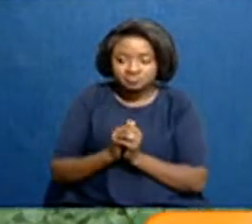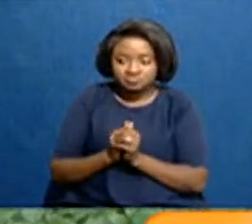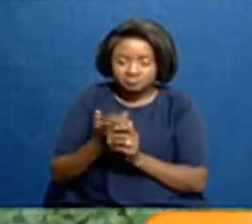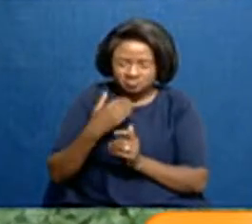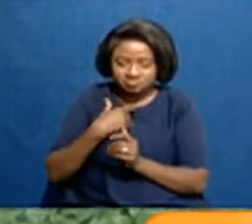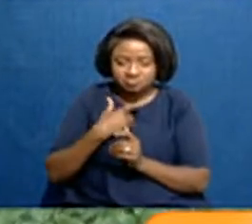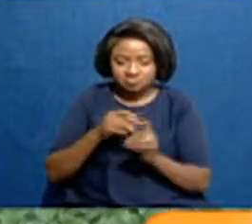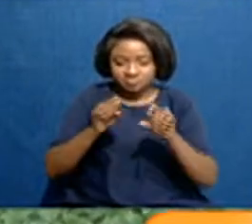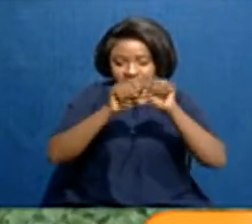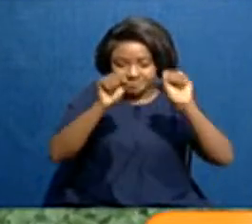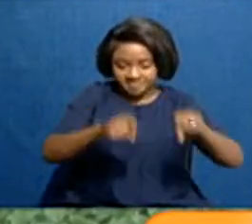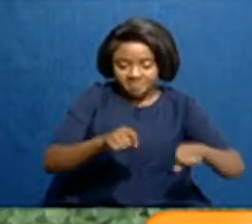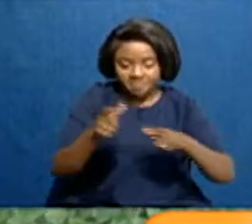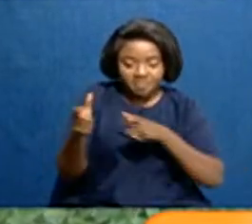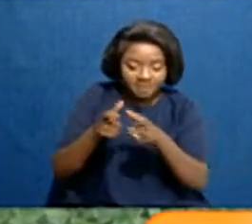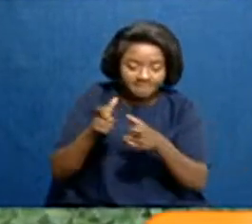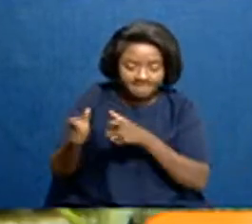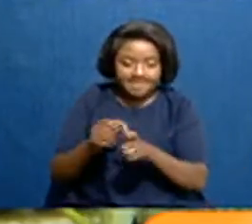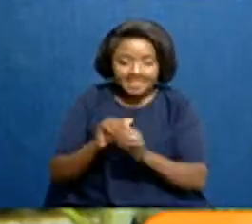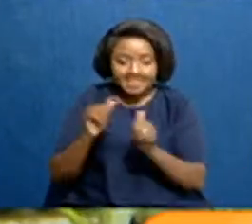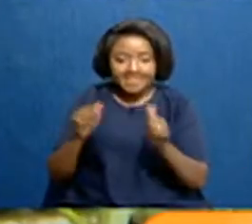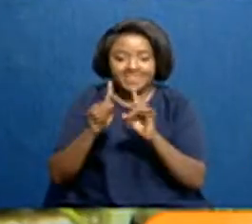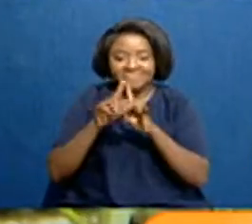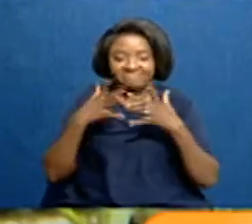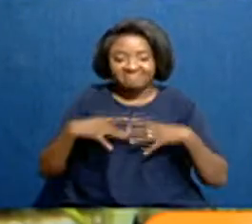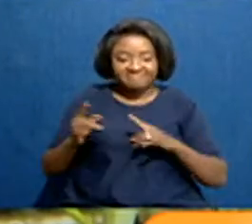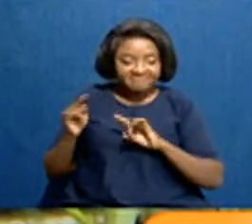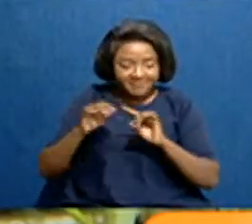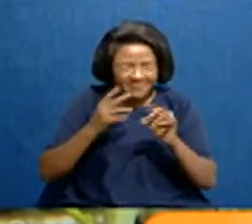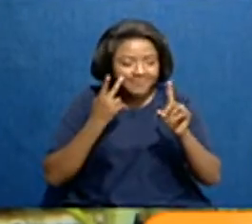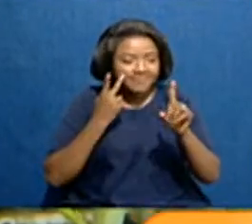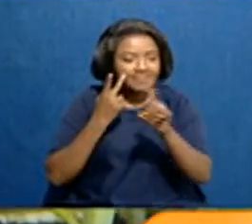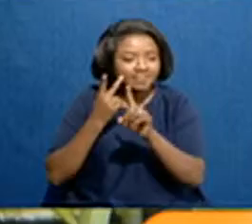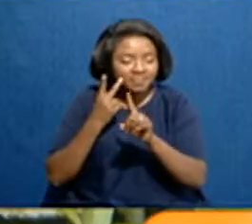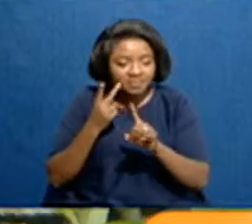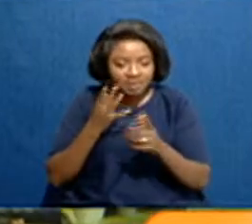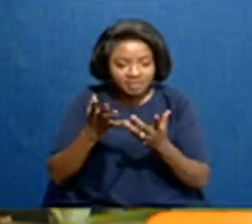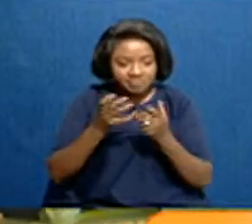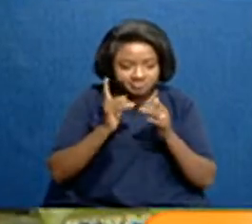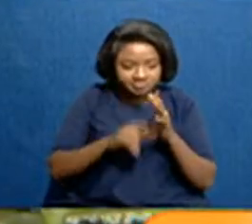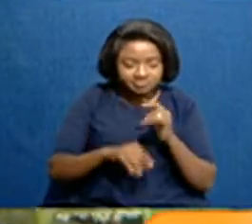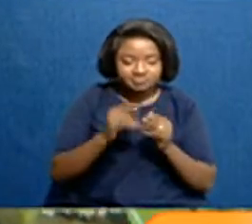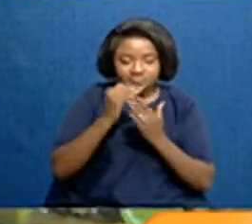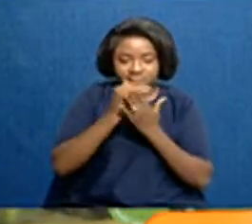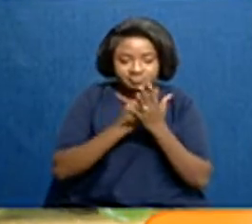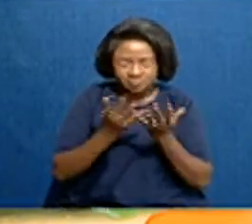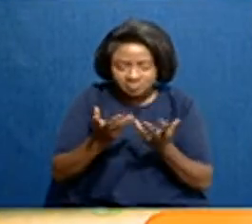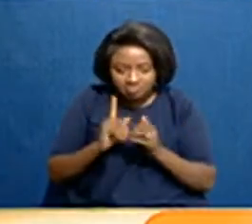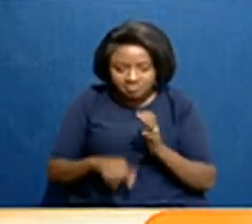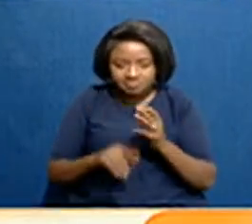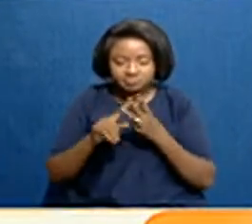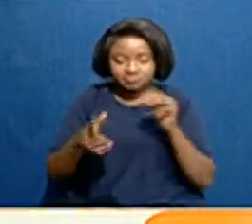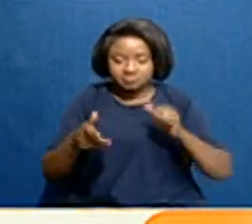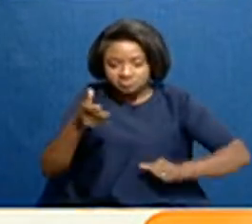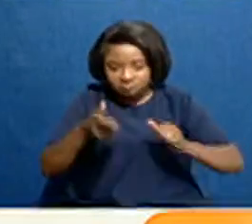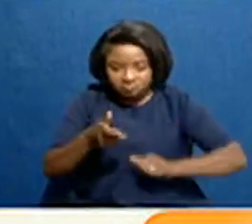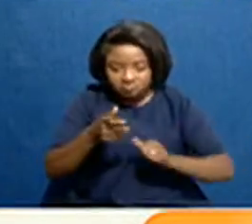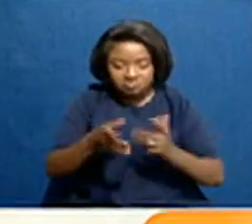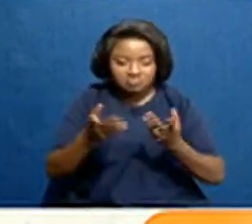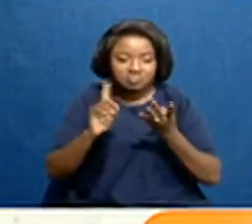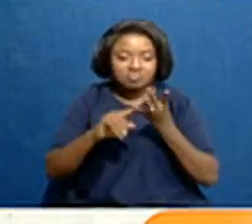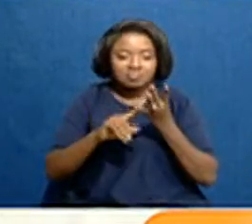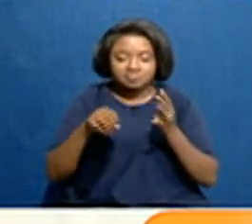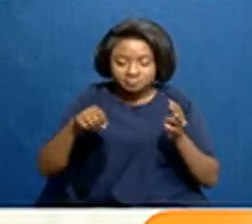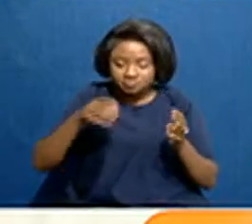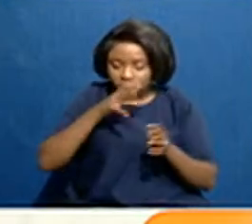controlled system where agronomists are able to come up what we call the feeding program, spray program, irrigation